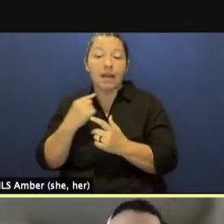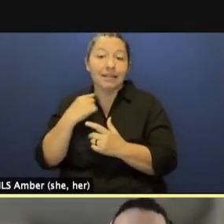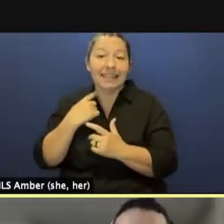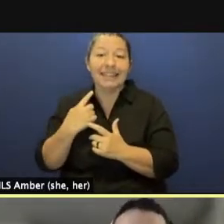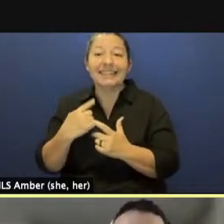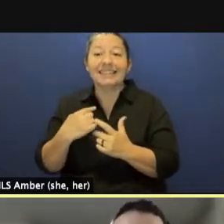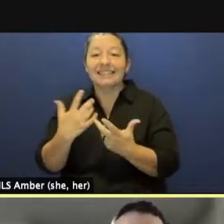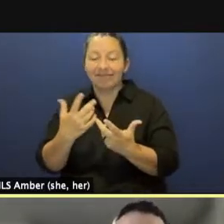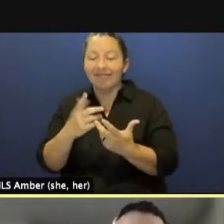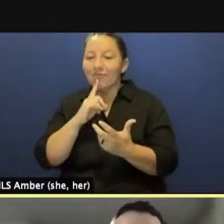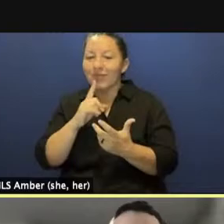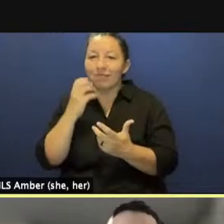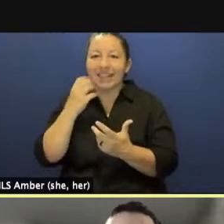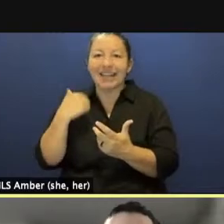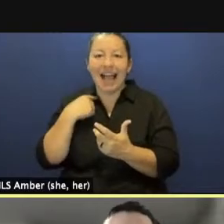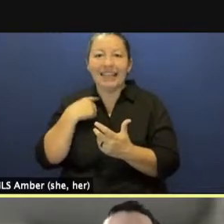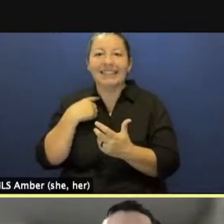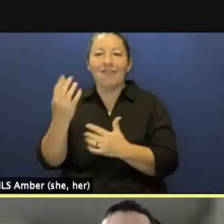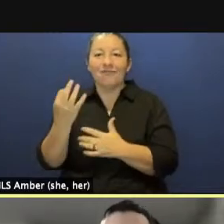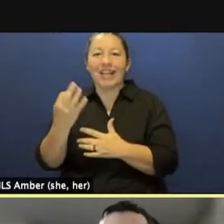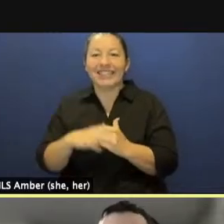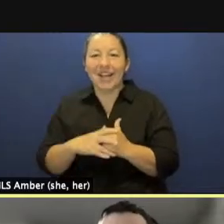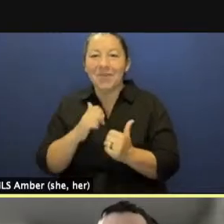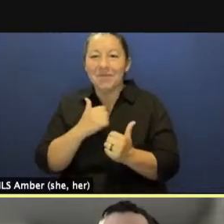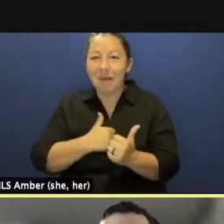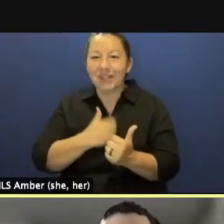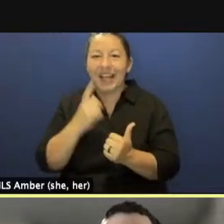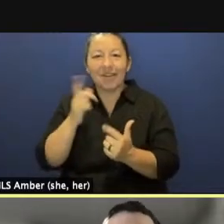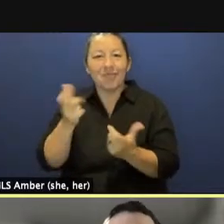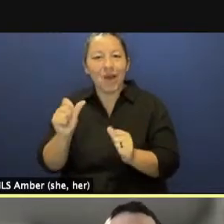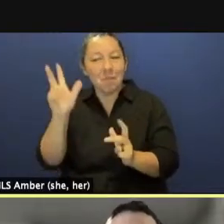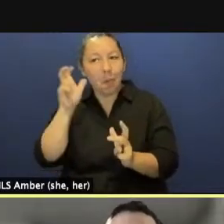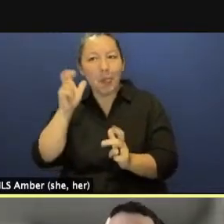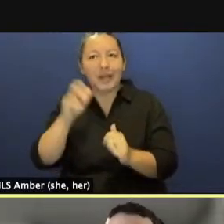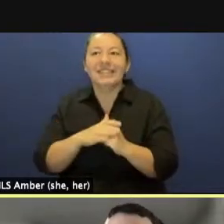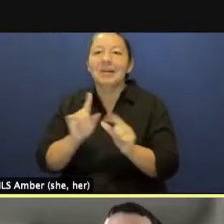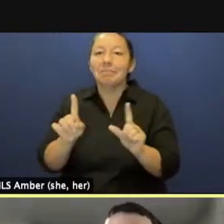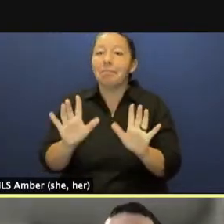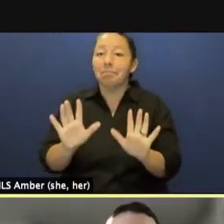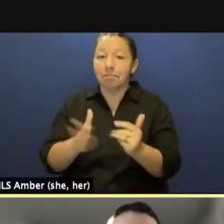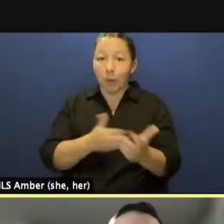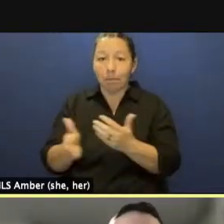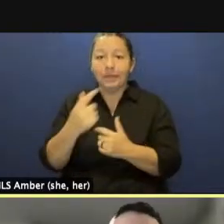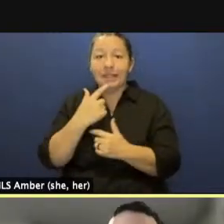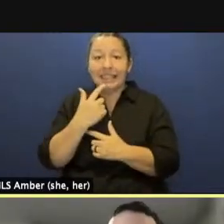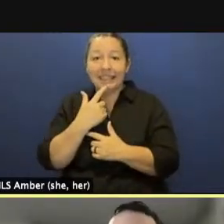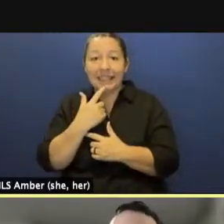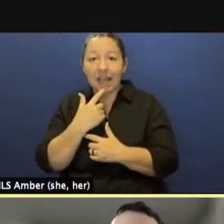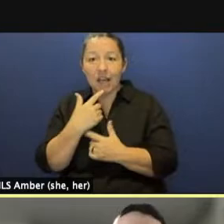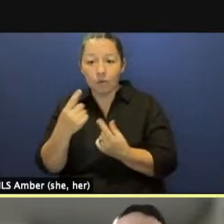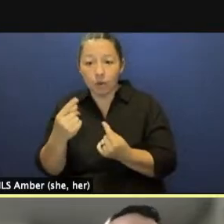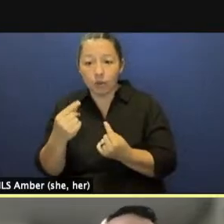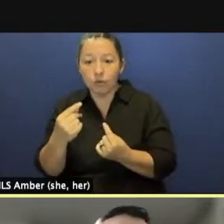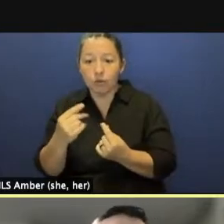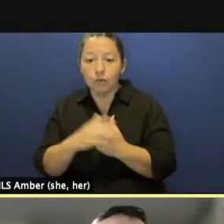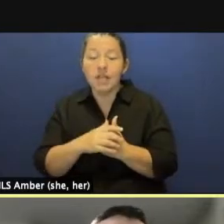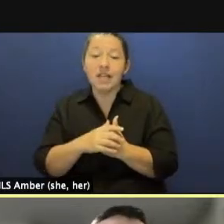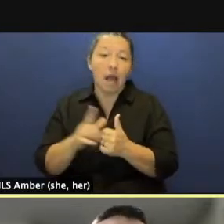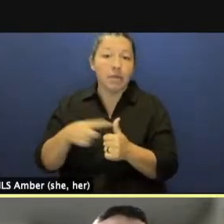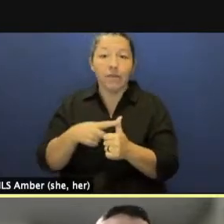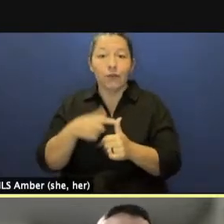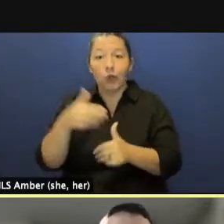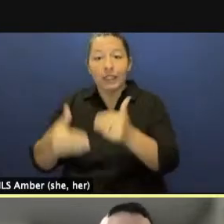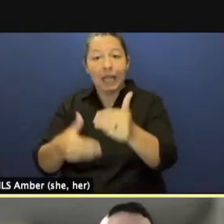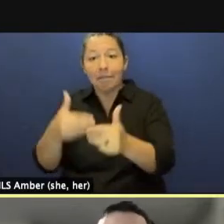it and advance the science also across this whole chain, because we think at each step of the process there is science that can be